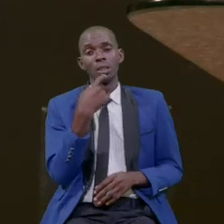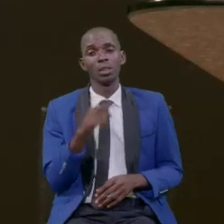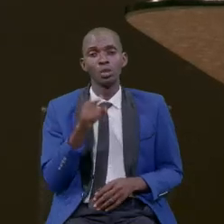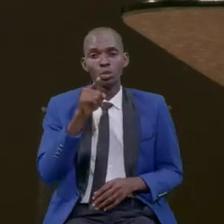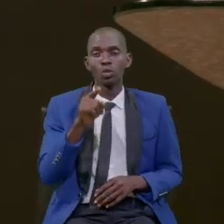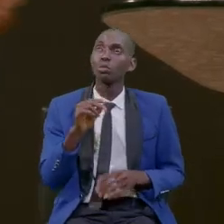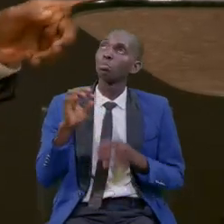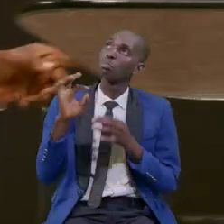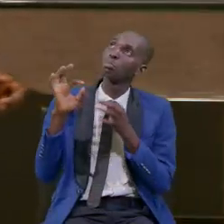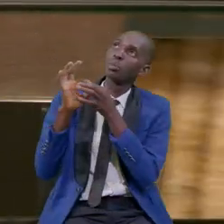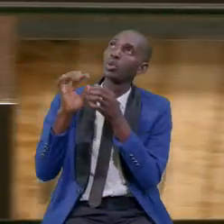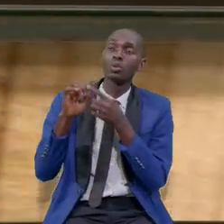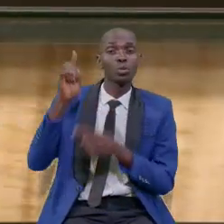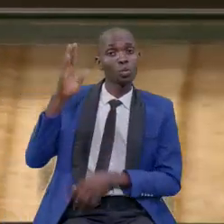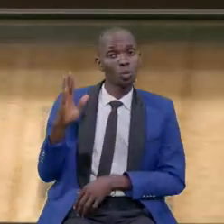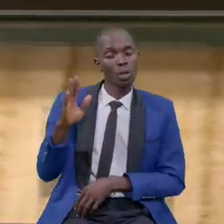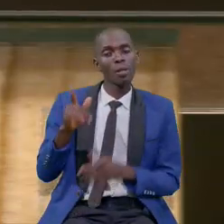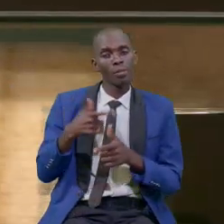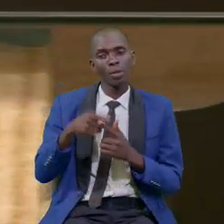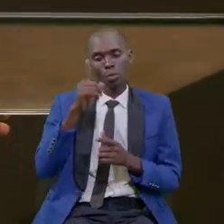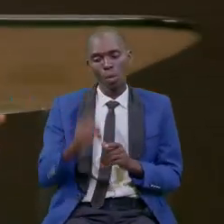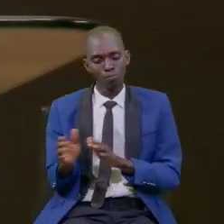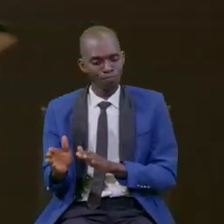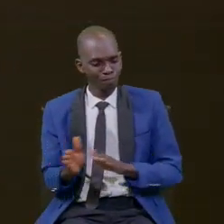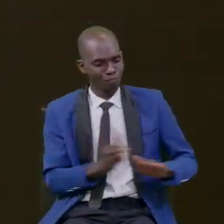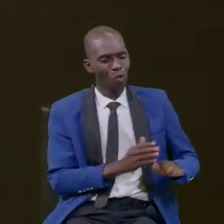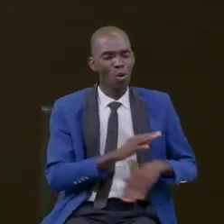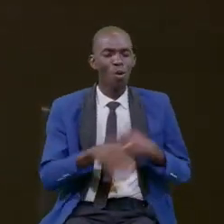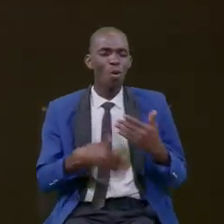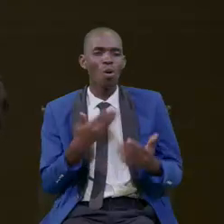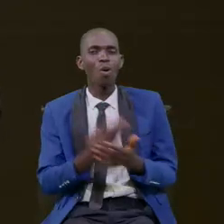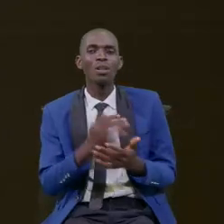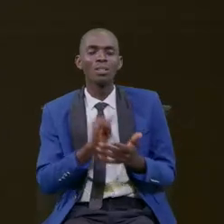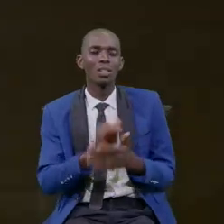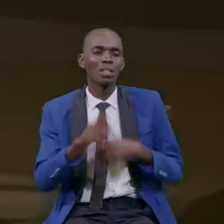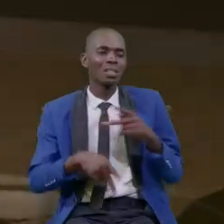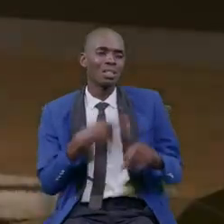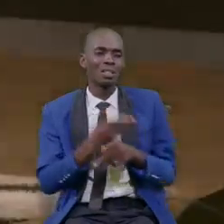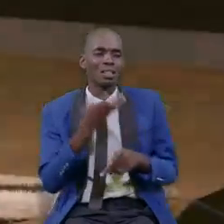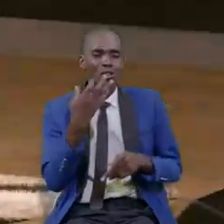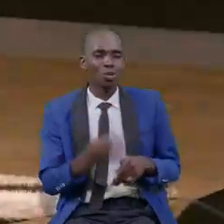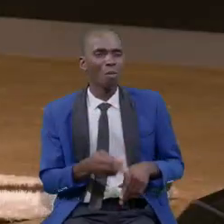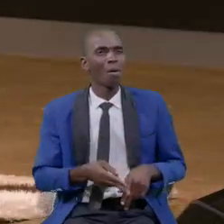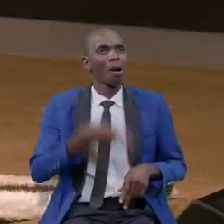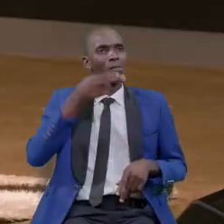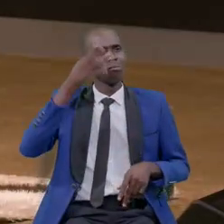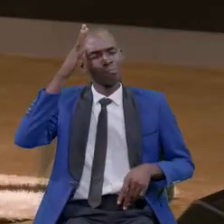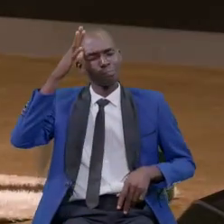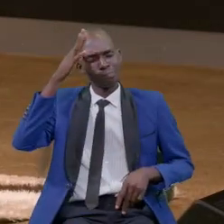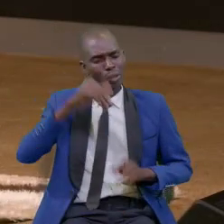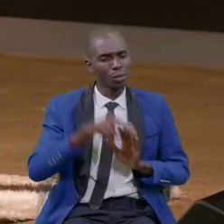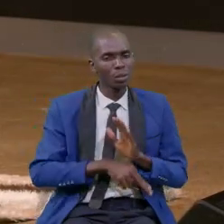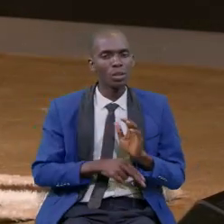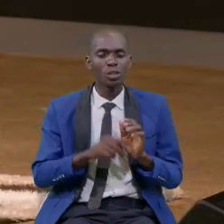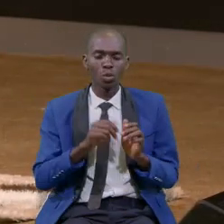the Lord, lay apart all the superfluity of naughtiness with